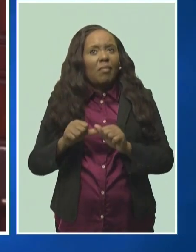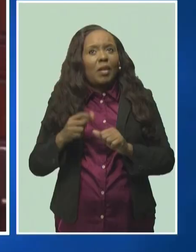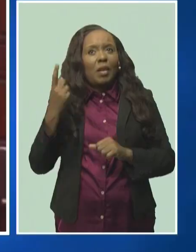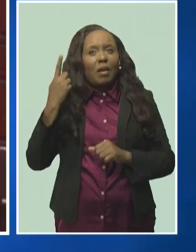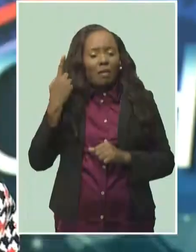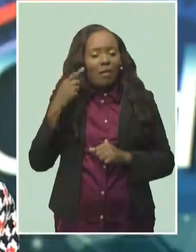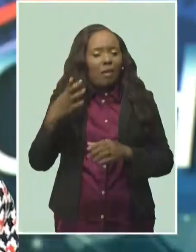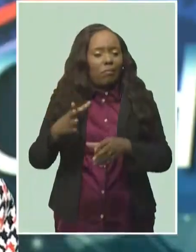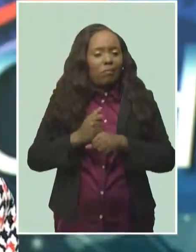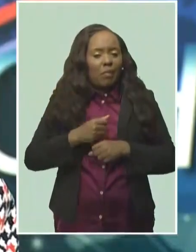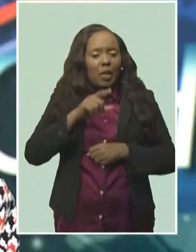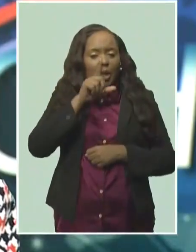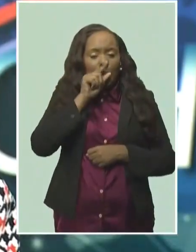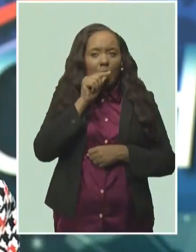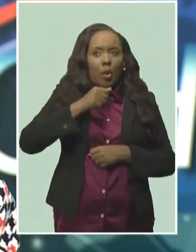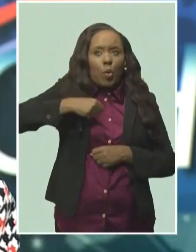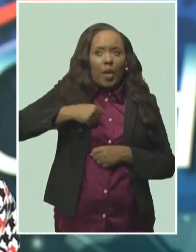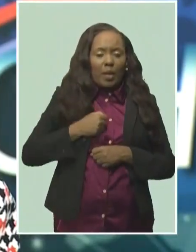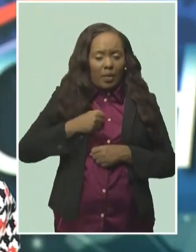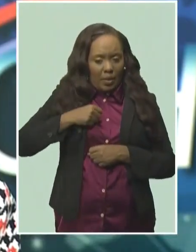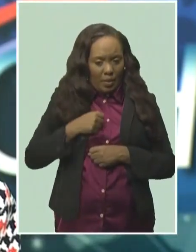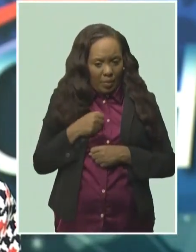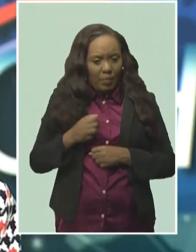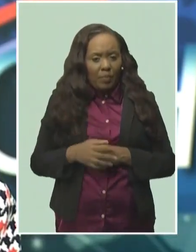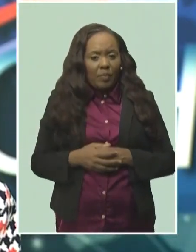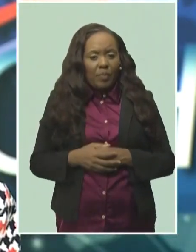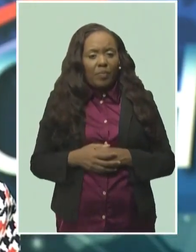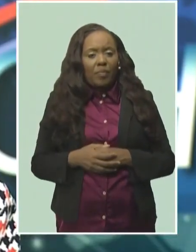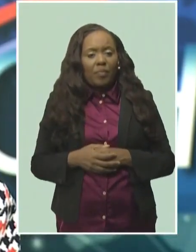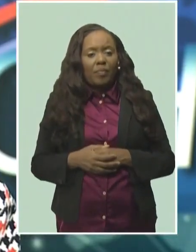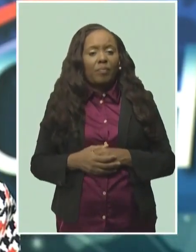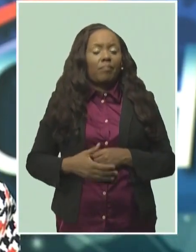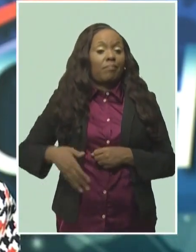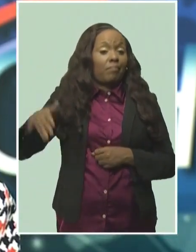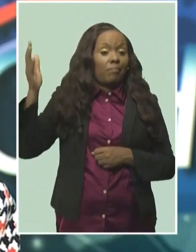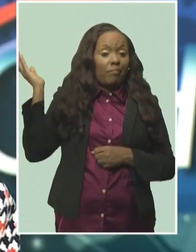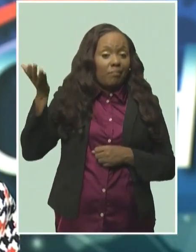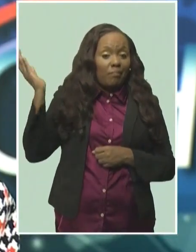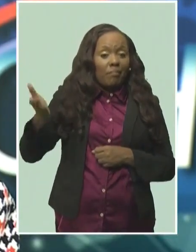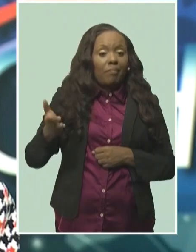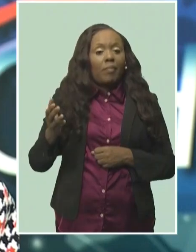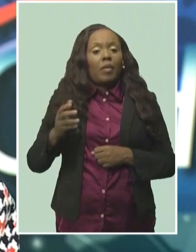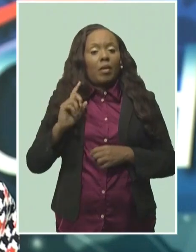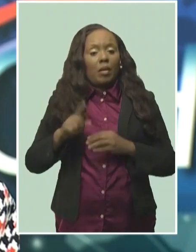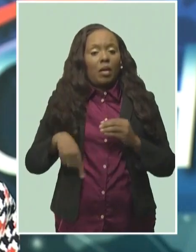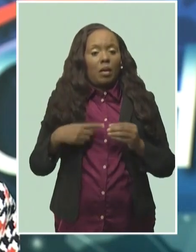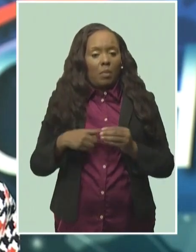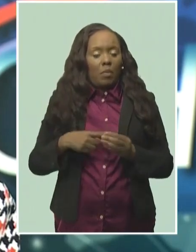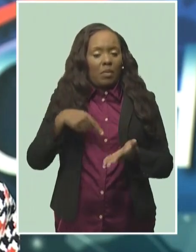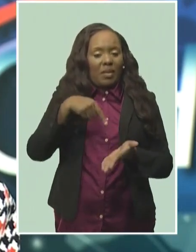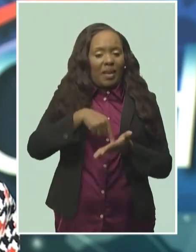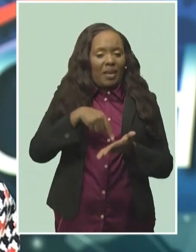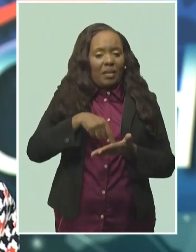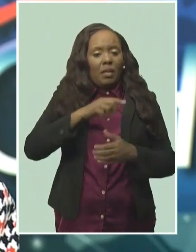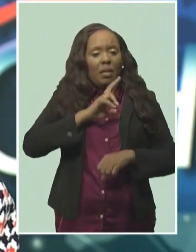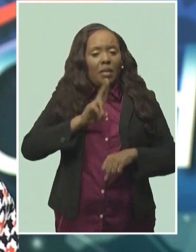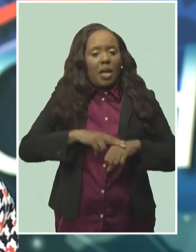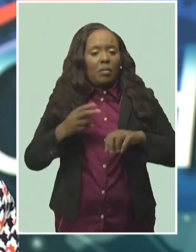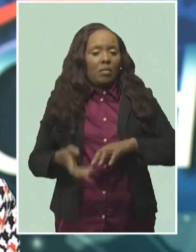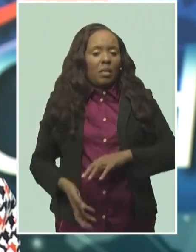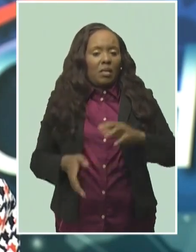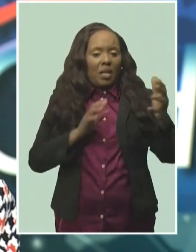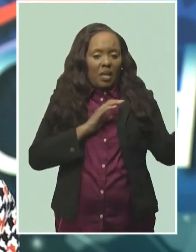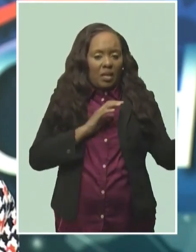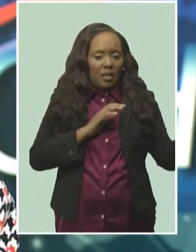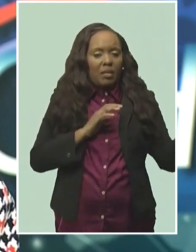wings. Minister Ware was contributing to debate in Parliament on the Debt, Natural Disaster and Pandemic Deferment of